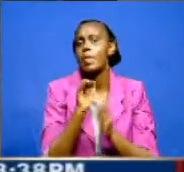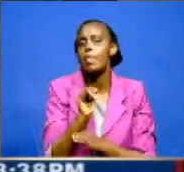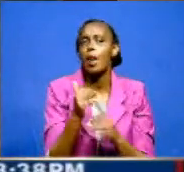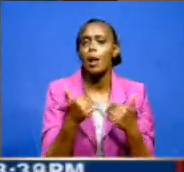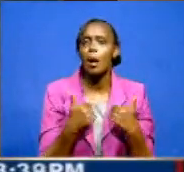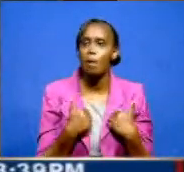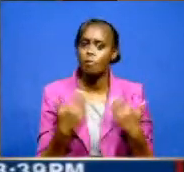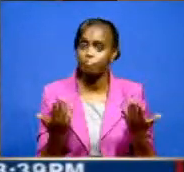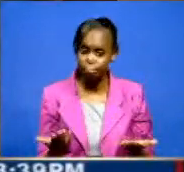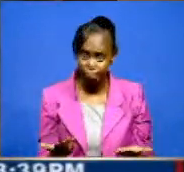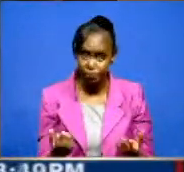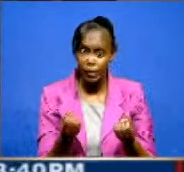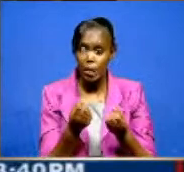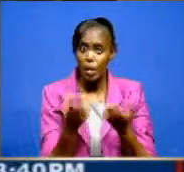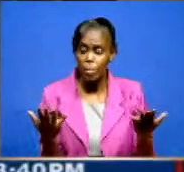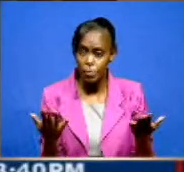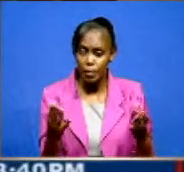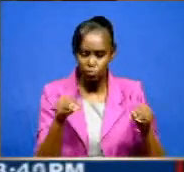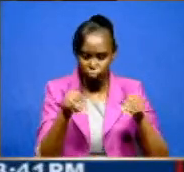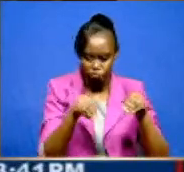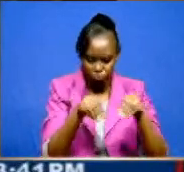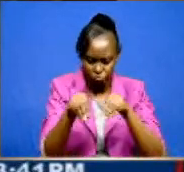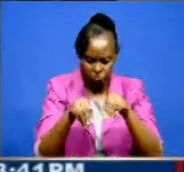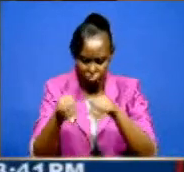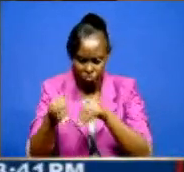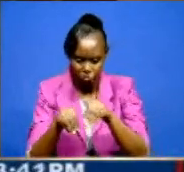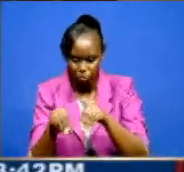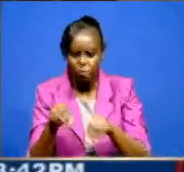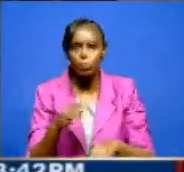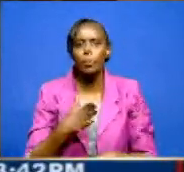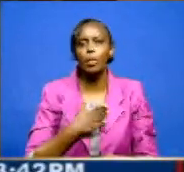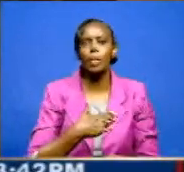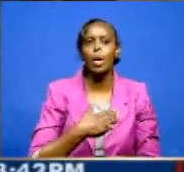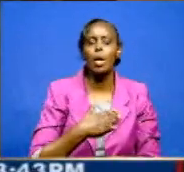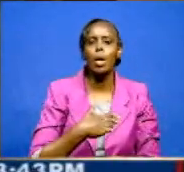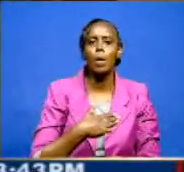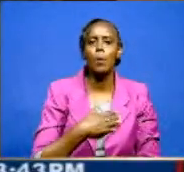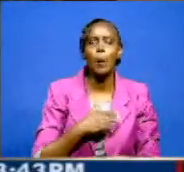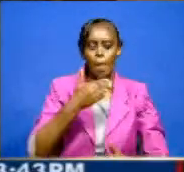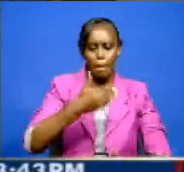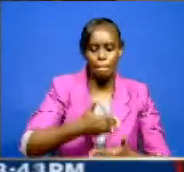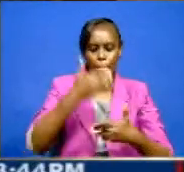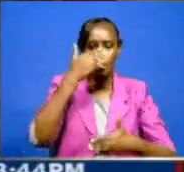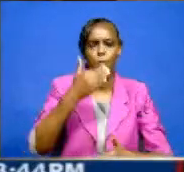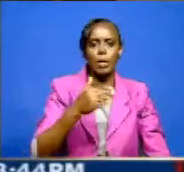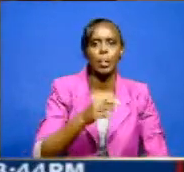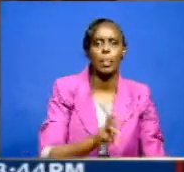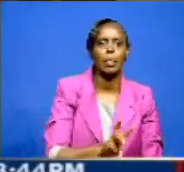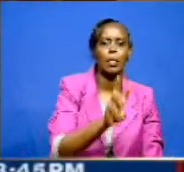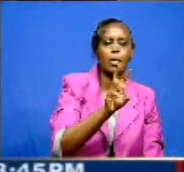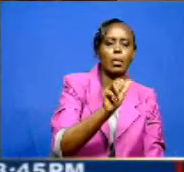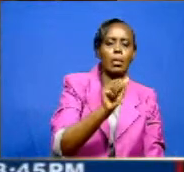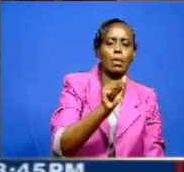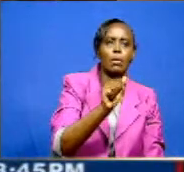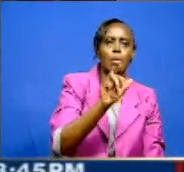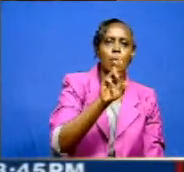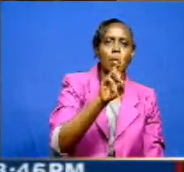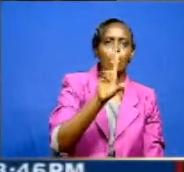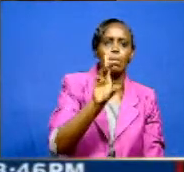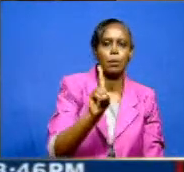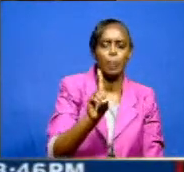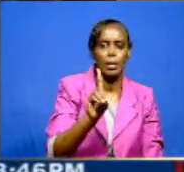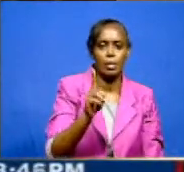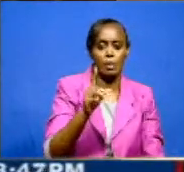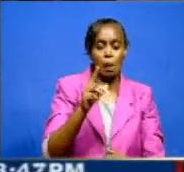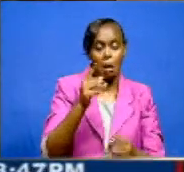have an alteration of even our ward boundaries. Given the fact that if BBI